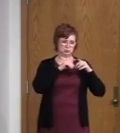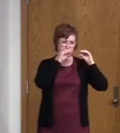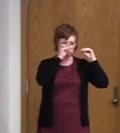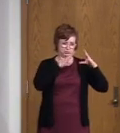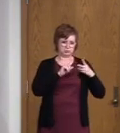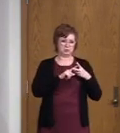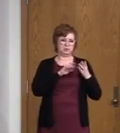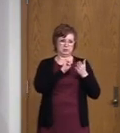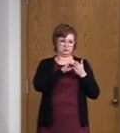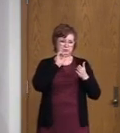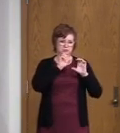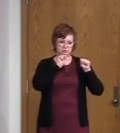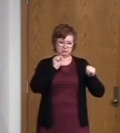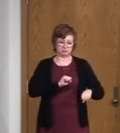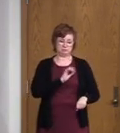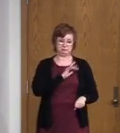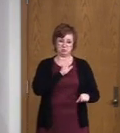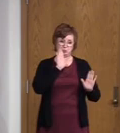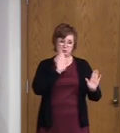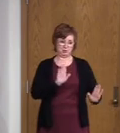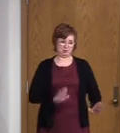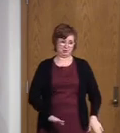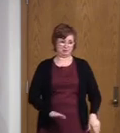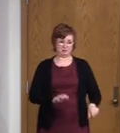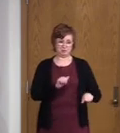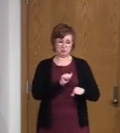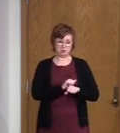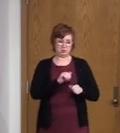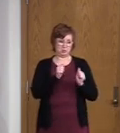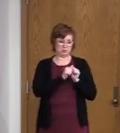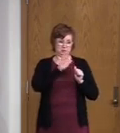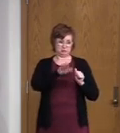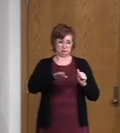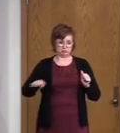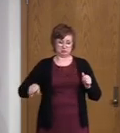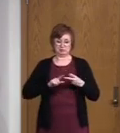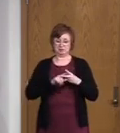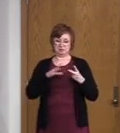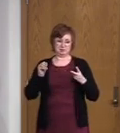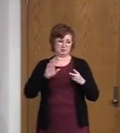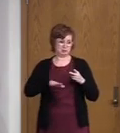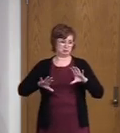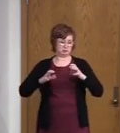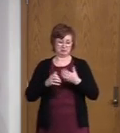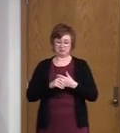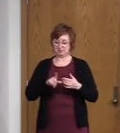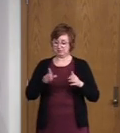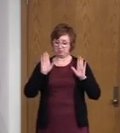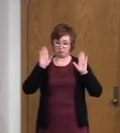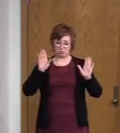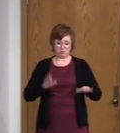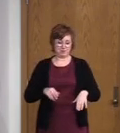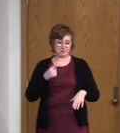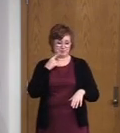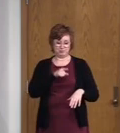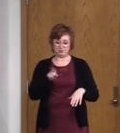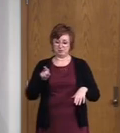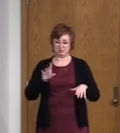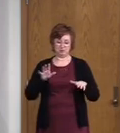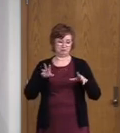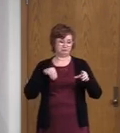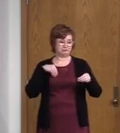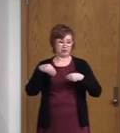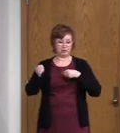education system. They've done an amazing job with the children, and the children have done an amazing job in adapting to a very challenging year. As far